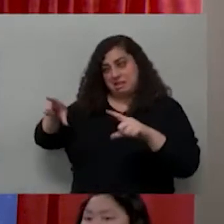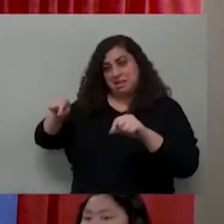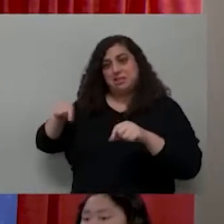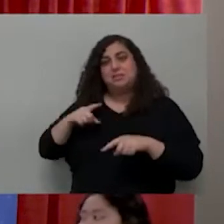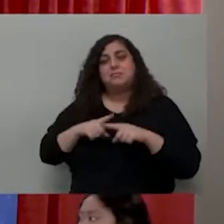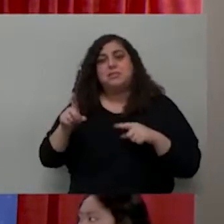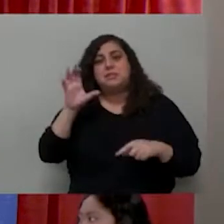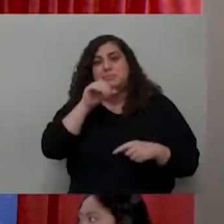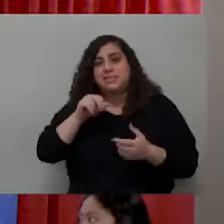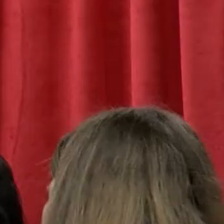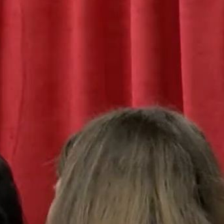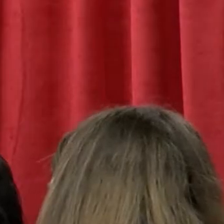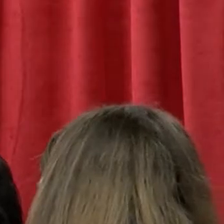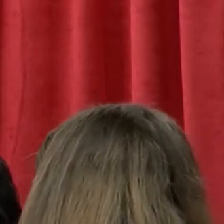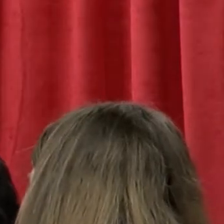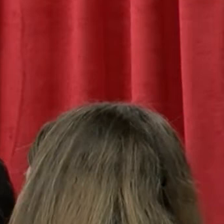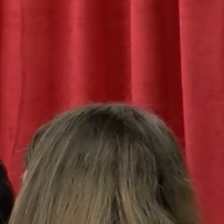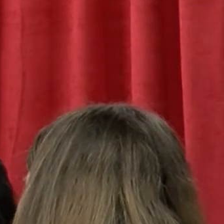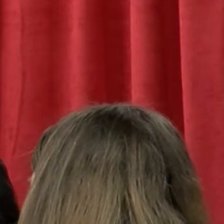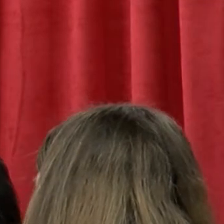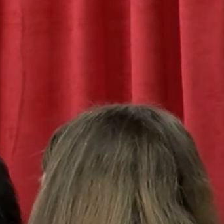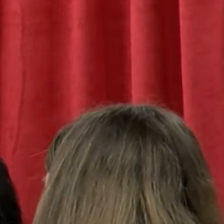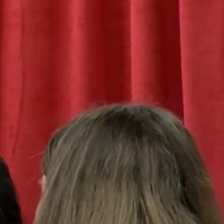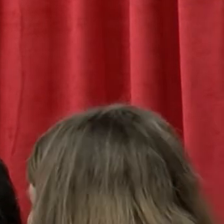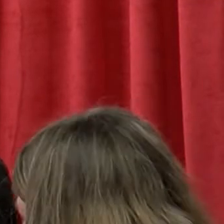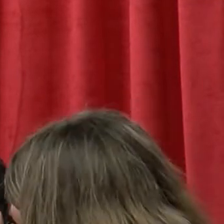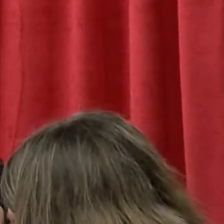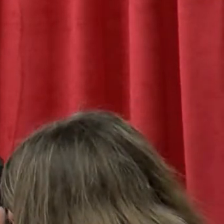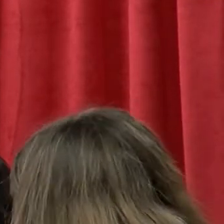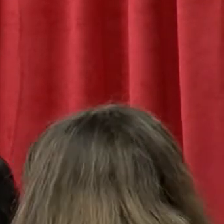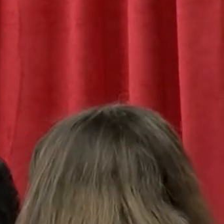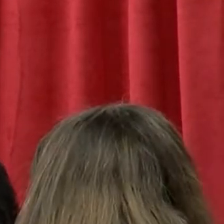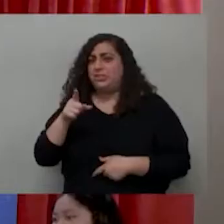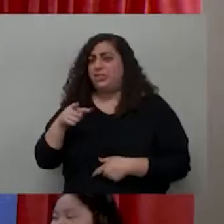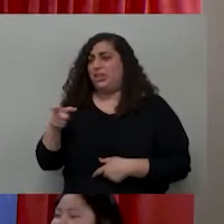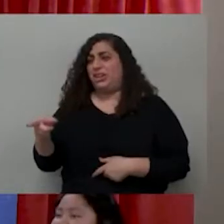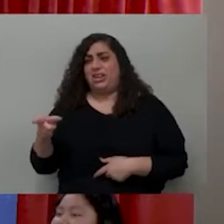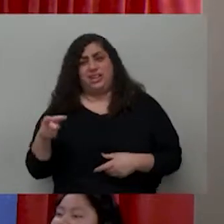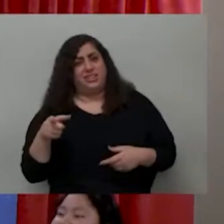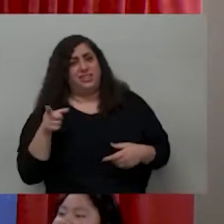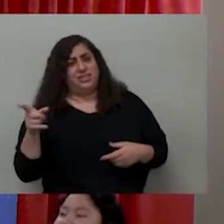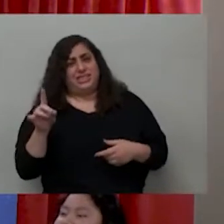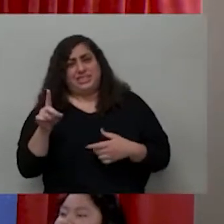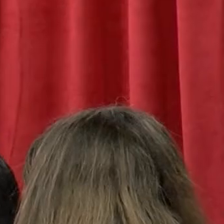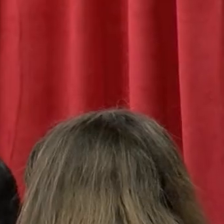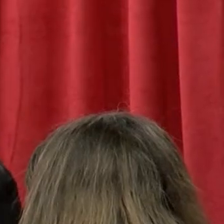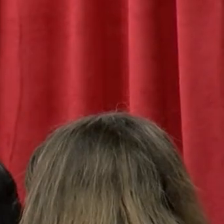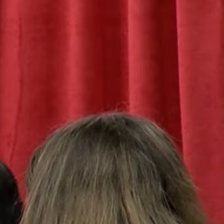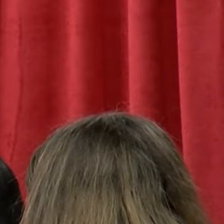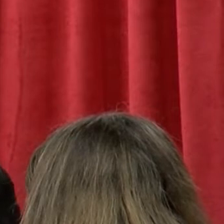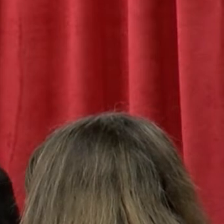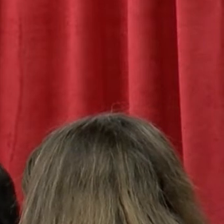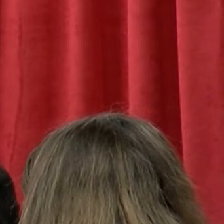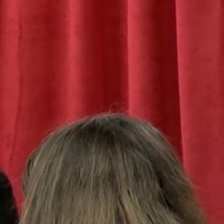pool with a literal big check. And so someone called you and you thought, what is your brother cranking you or something? They called my mom and my mom came